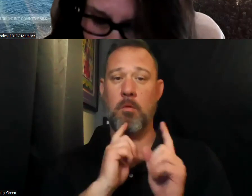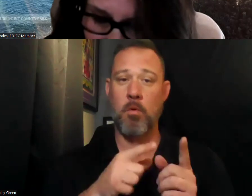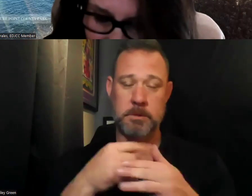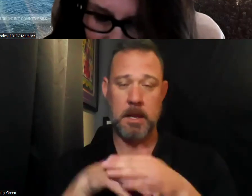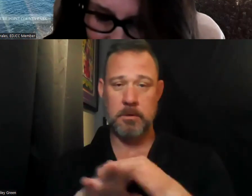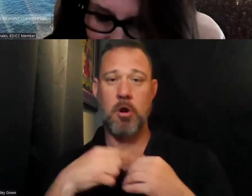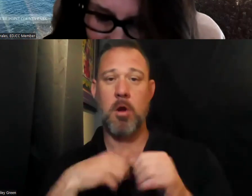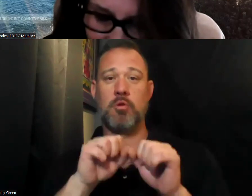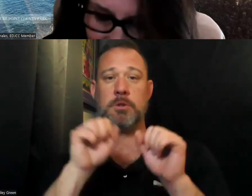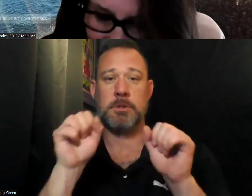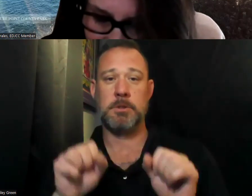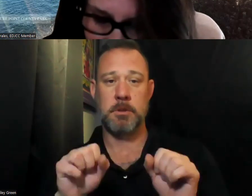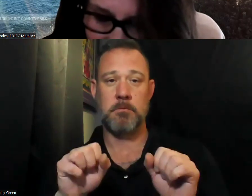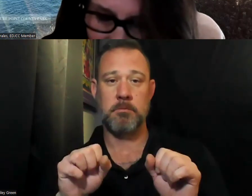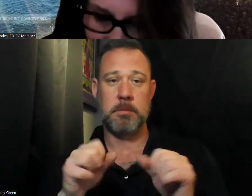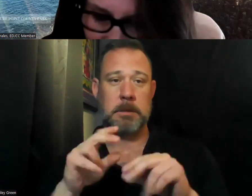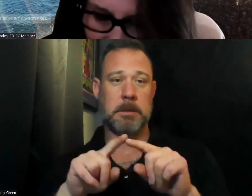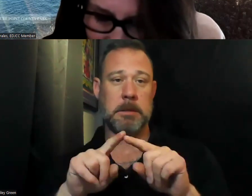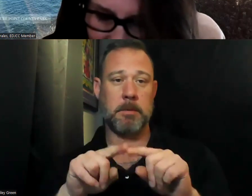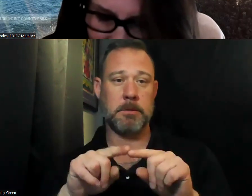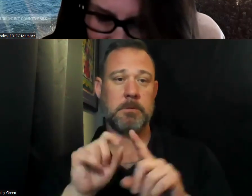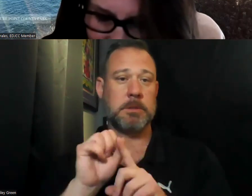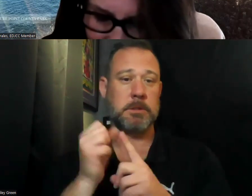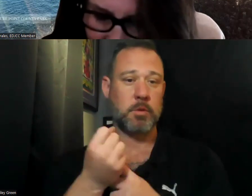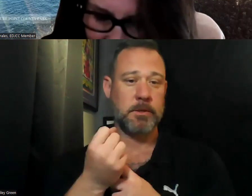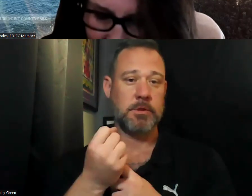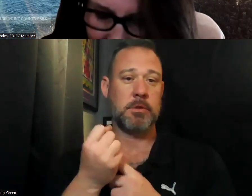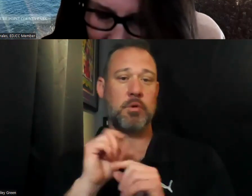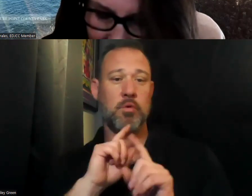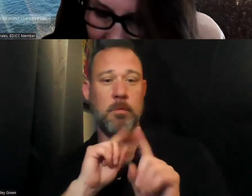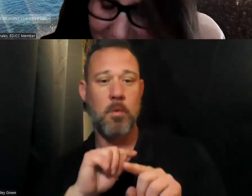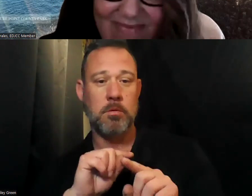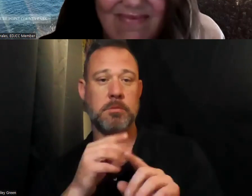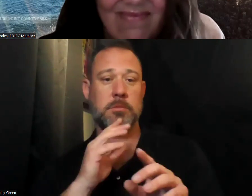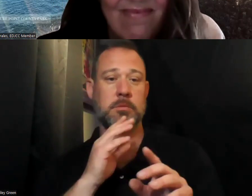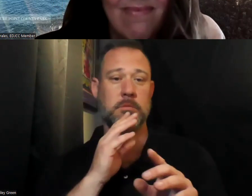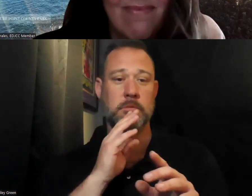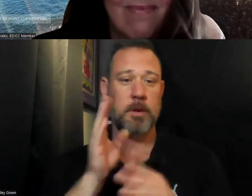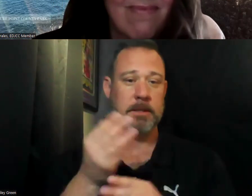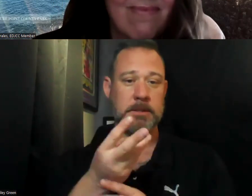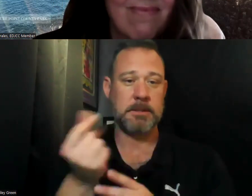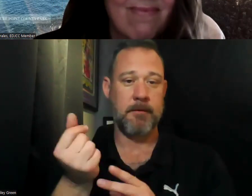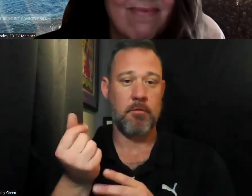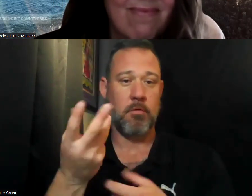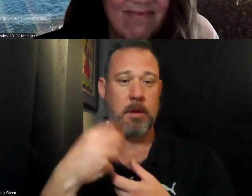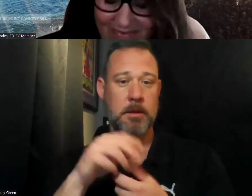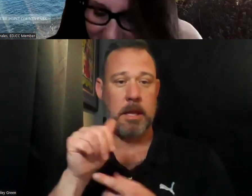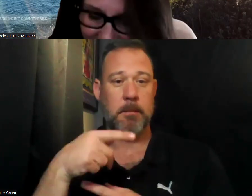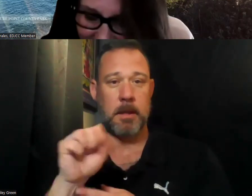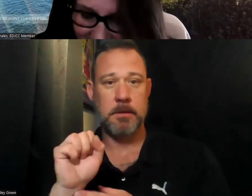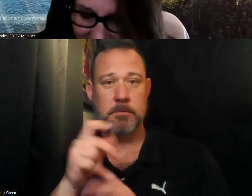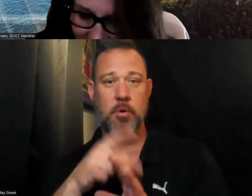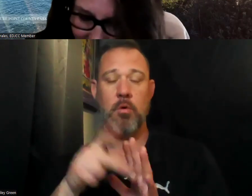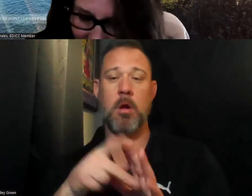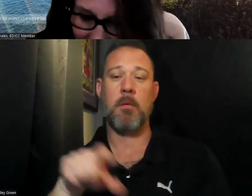our system. Depending on the setting and circumstance, reports may be directed to several different entities, including APS programs,